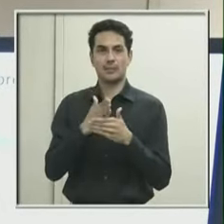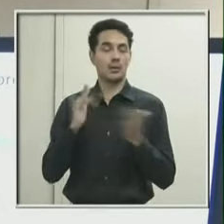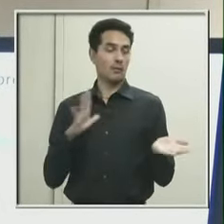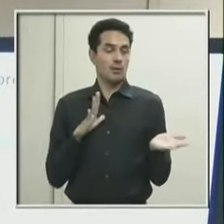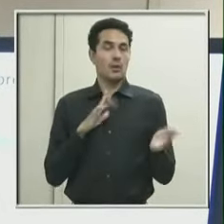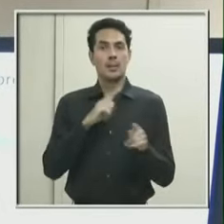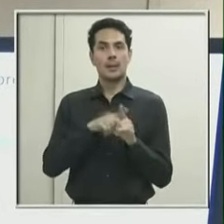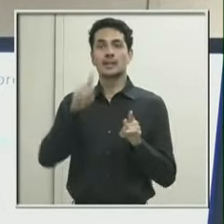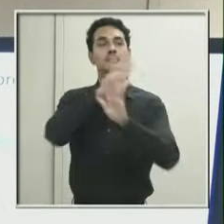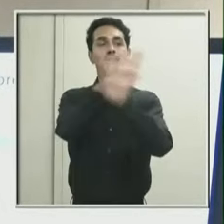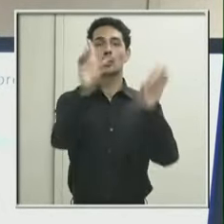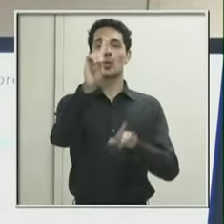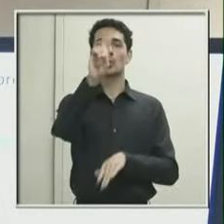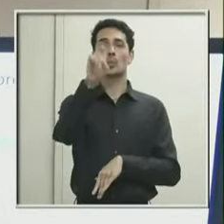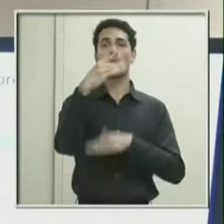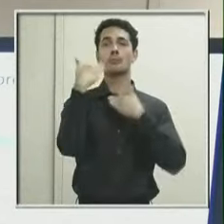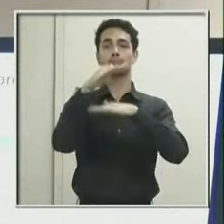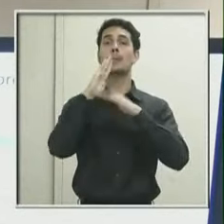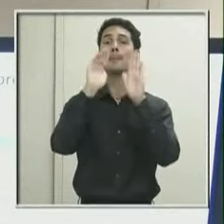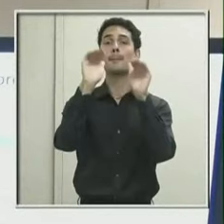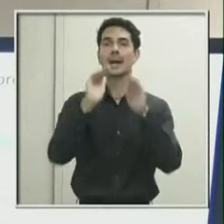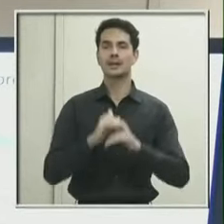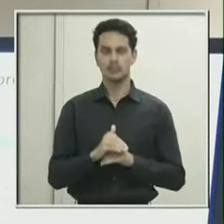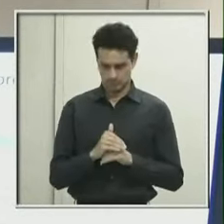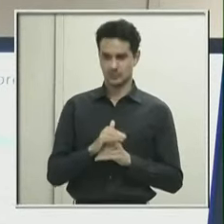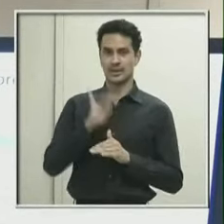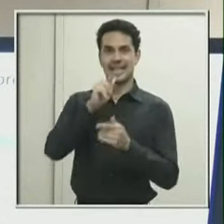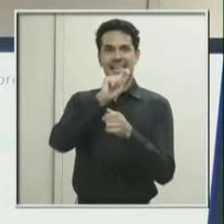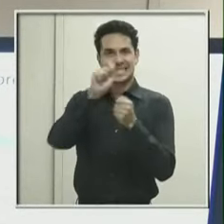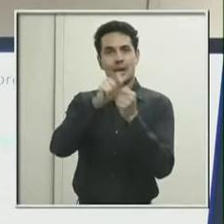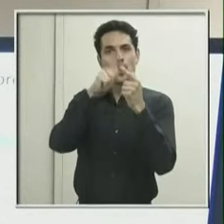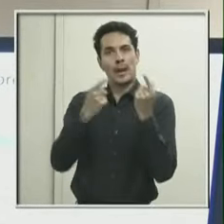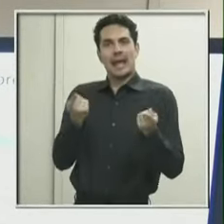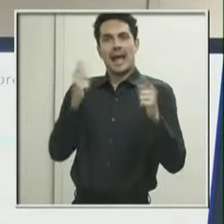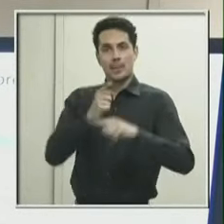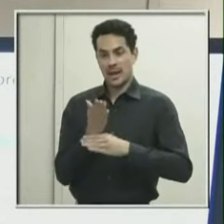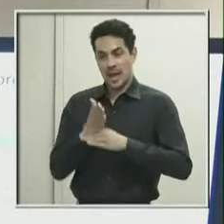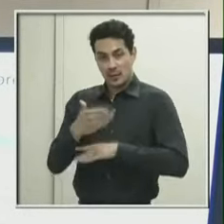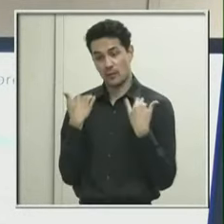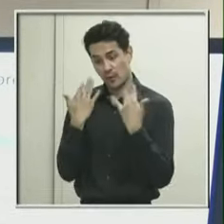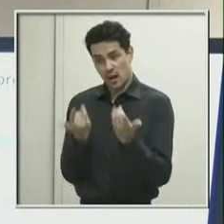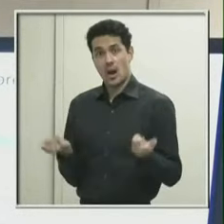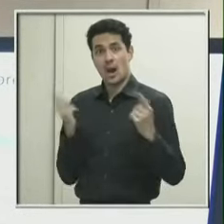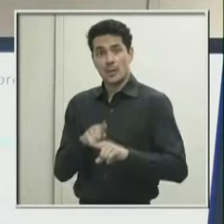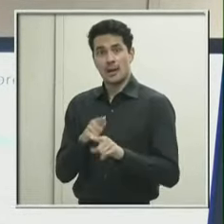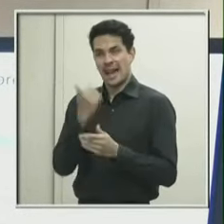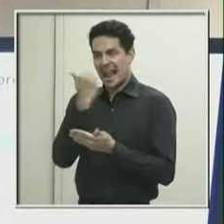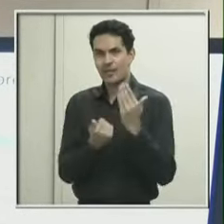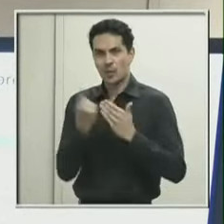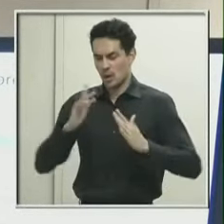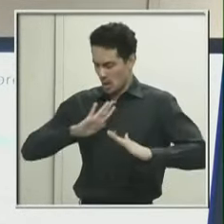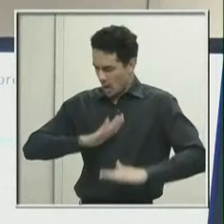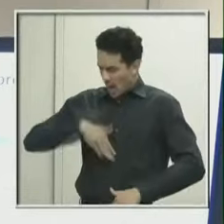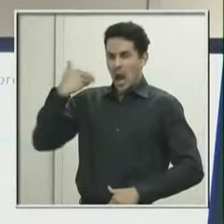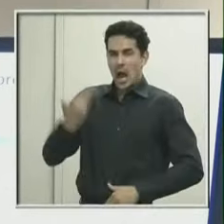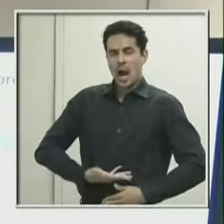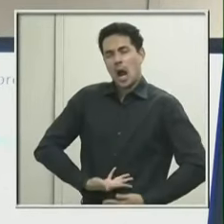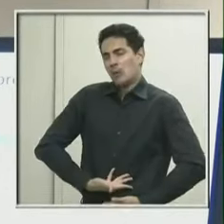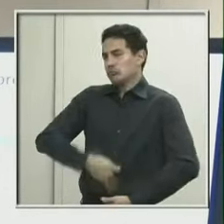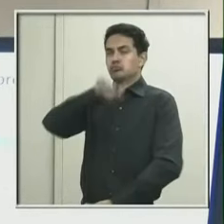This is deja vu. You guys really should be open. If you've got to close off your feed, that's one thing. But just to say, everybody gets one question, that's exactly what happened the day after the fire that got everybody so mad. So I'd